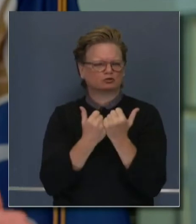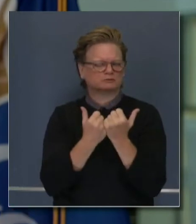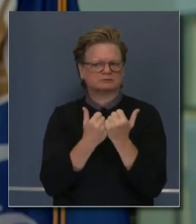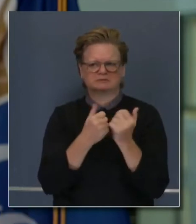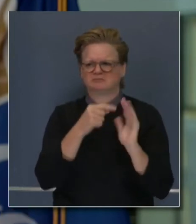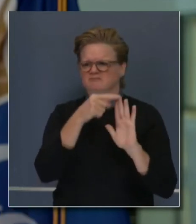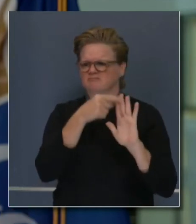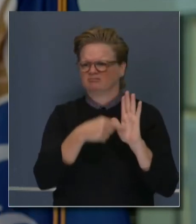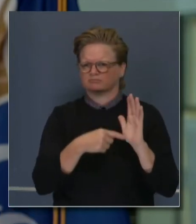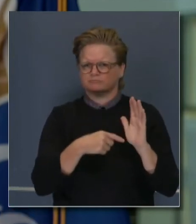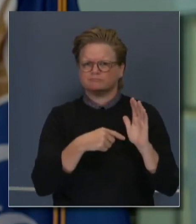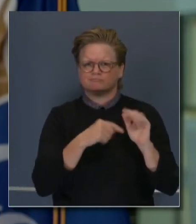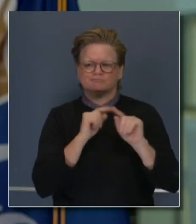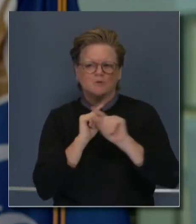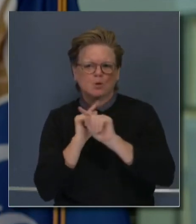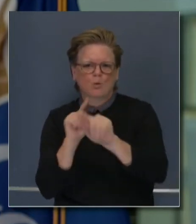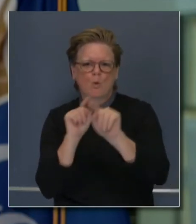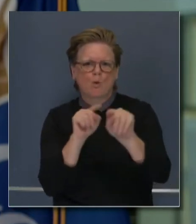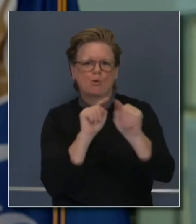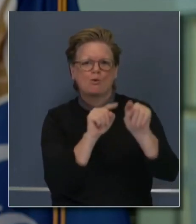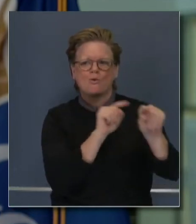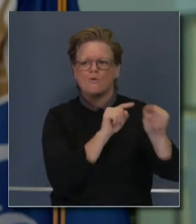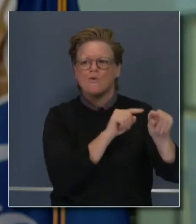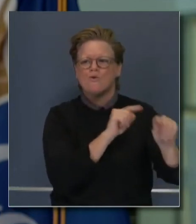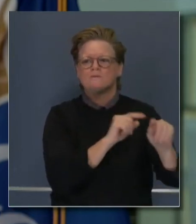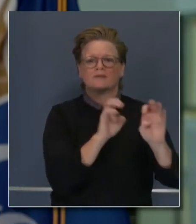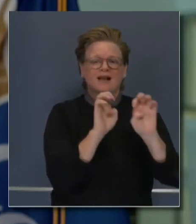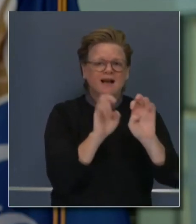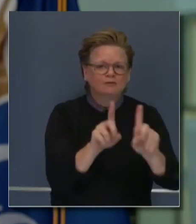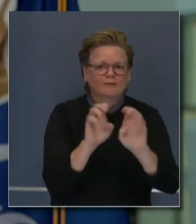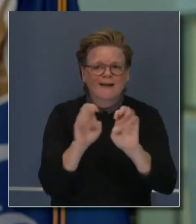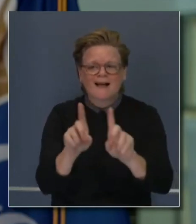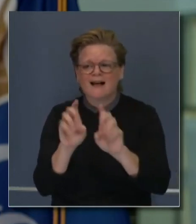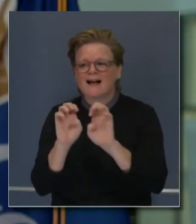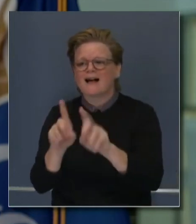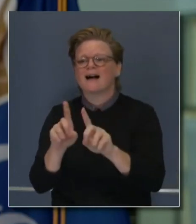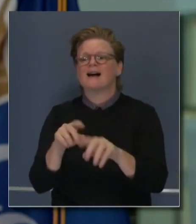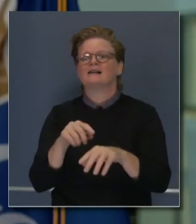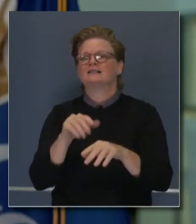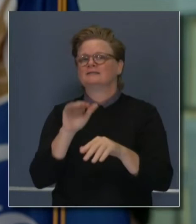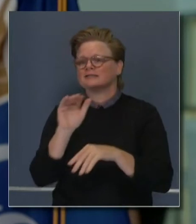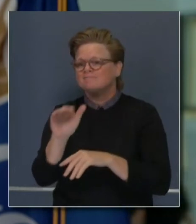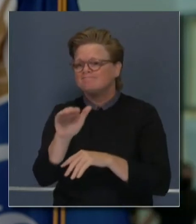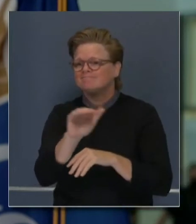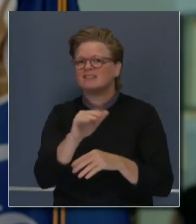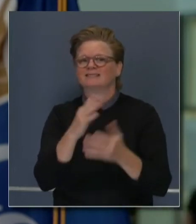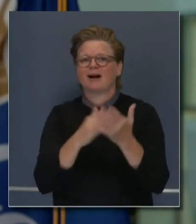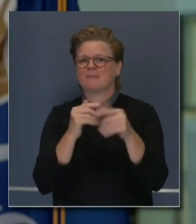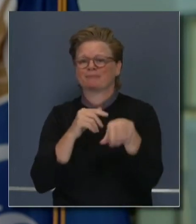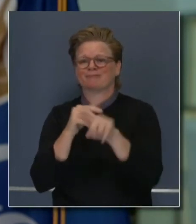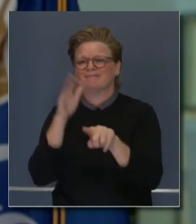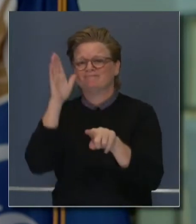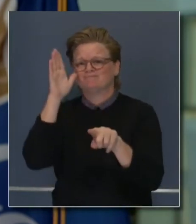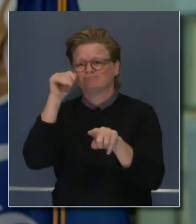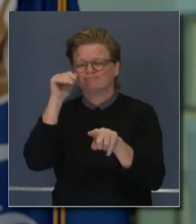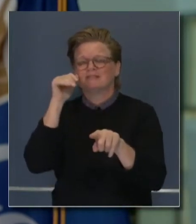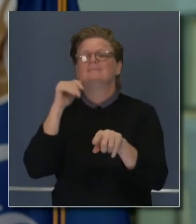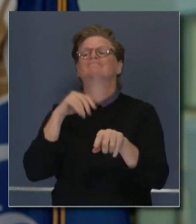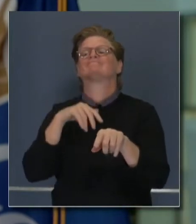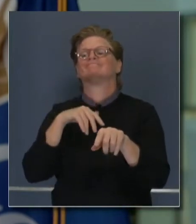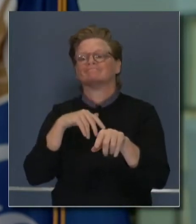out there enforcing to educate, but where there's been stubbornness and people just disavowing any of the rules